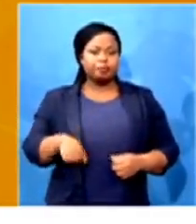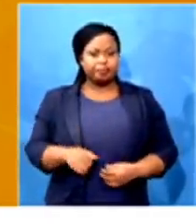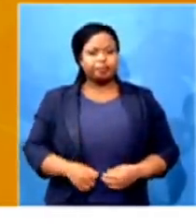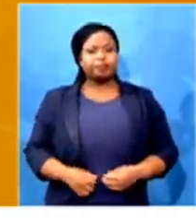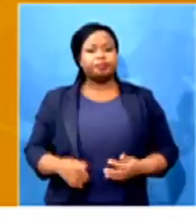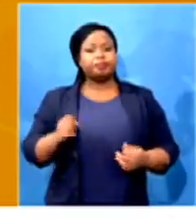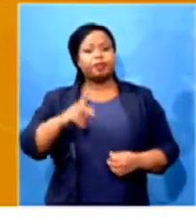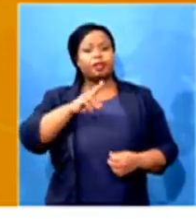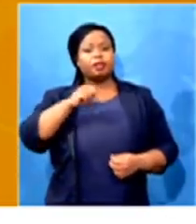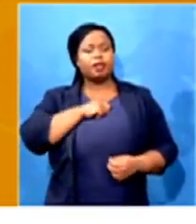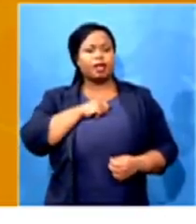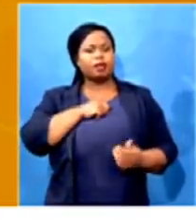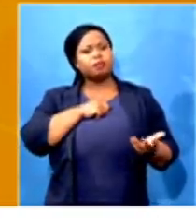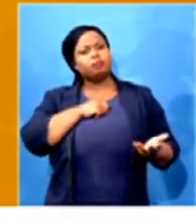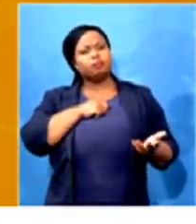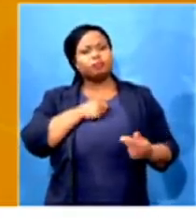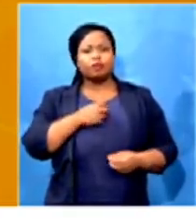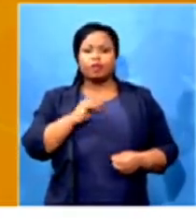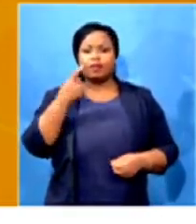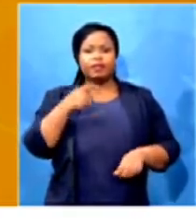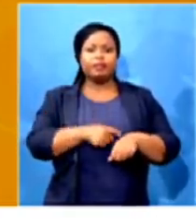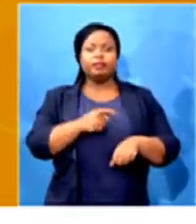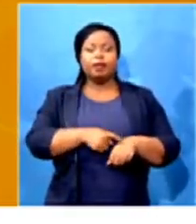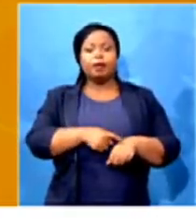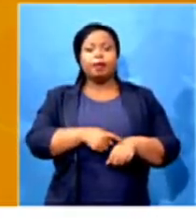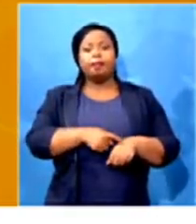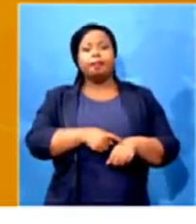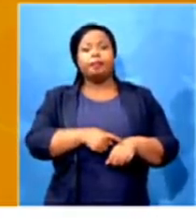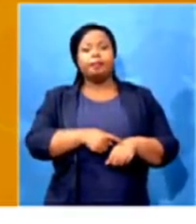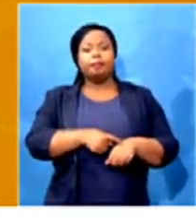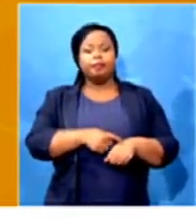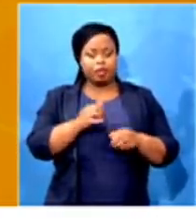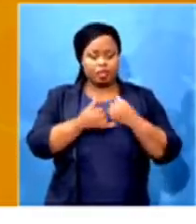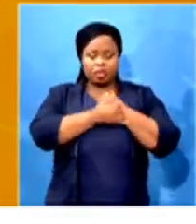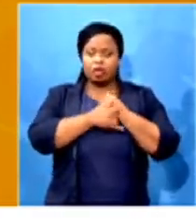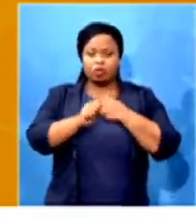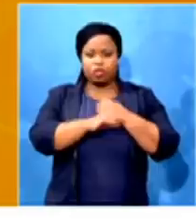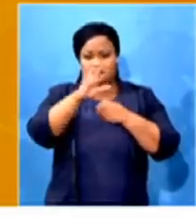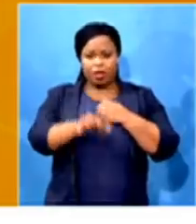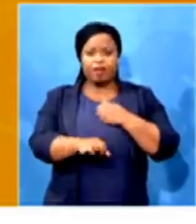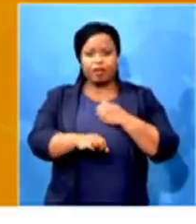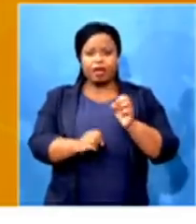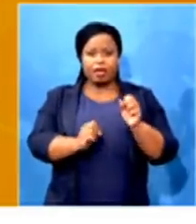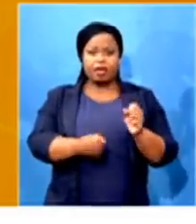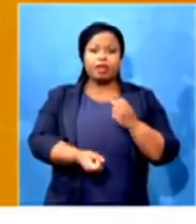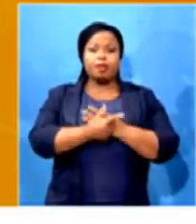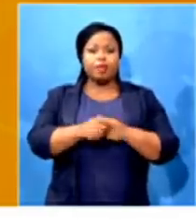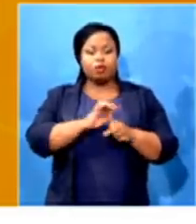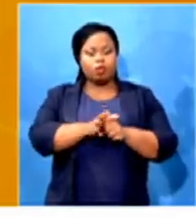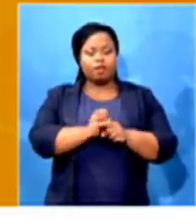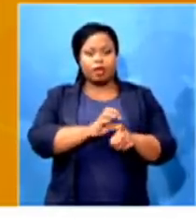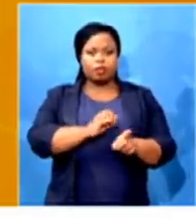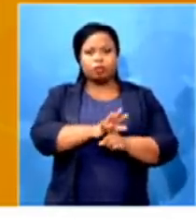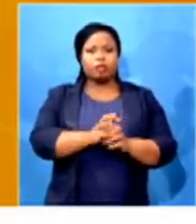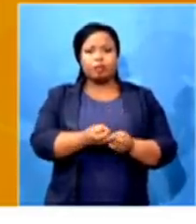While KZN had the very first case in the country, I mean, this was, a big moment, and of course, I imagine everybody